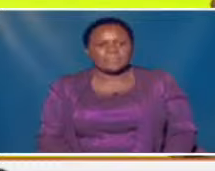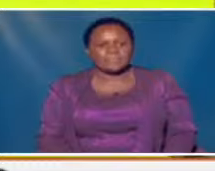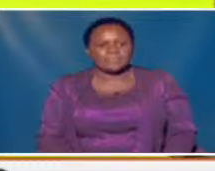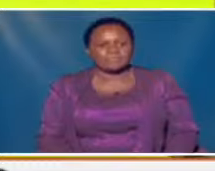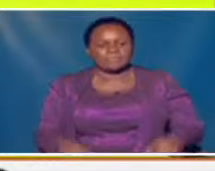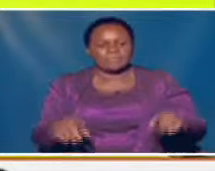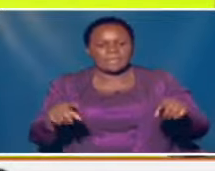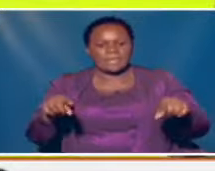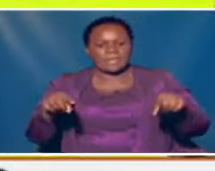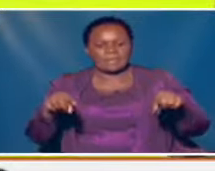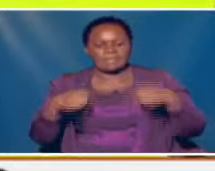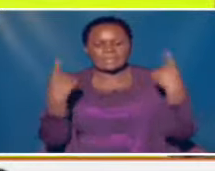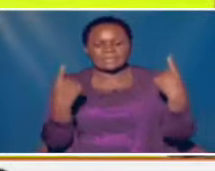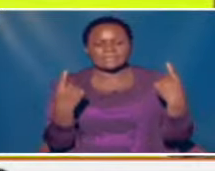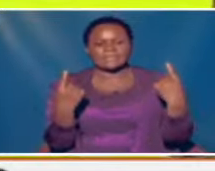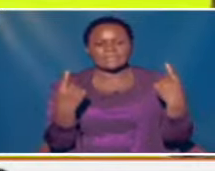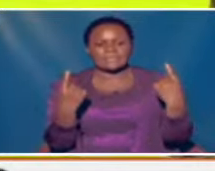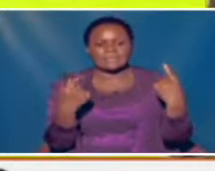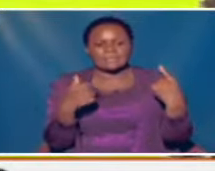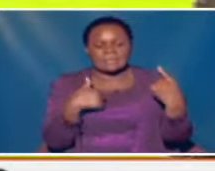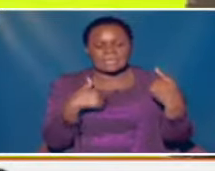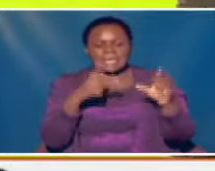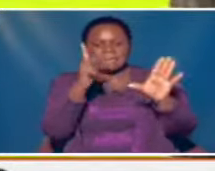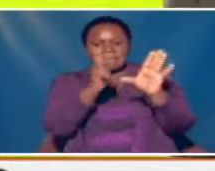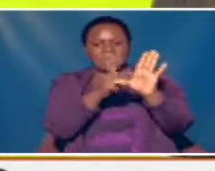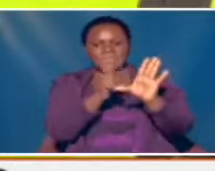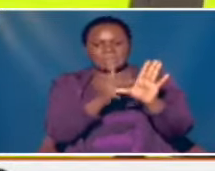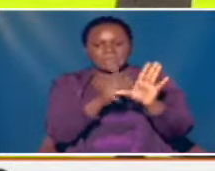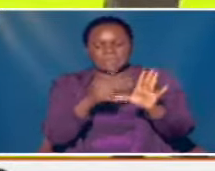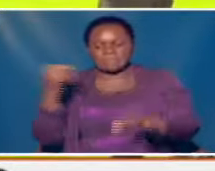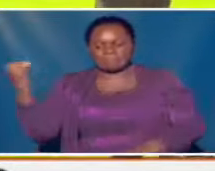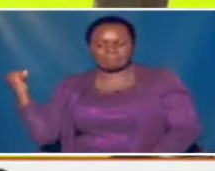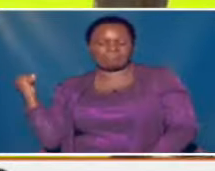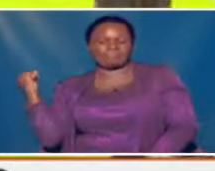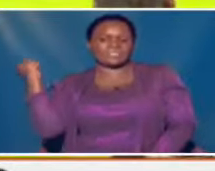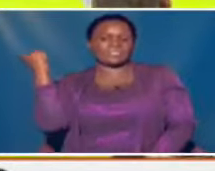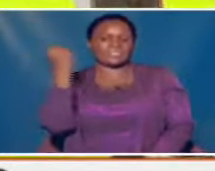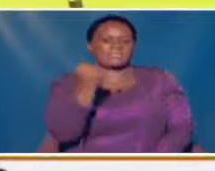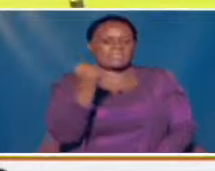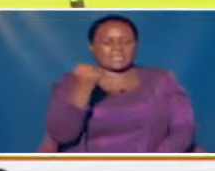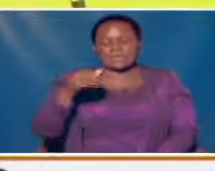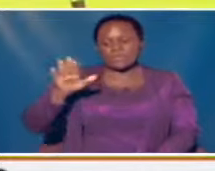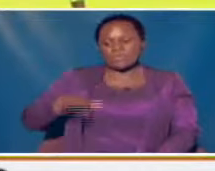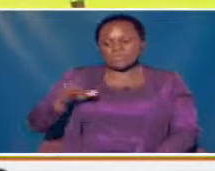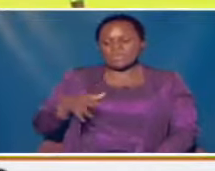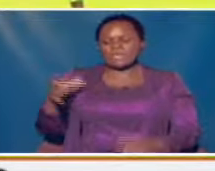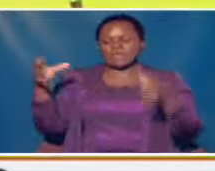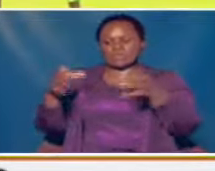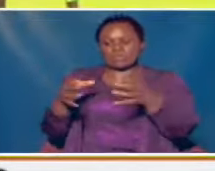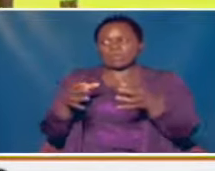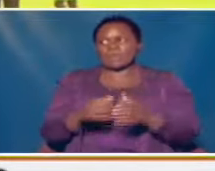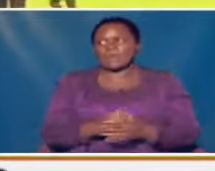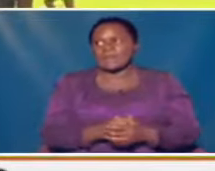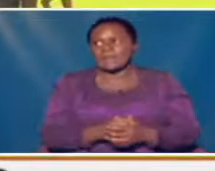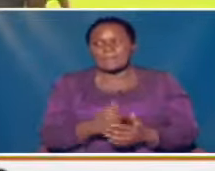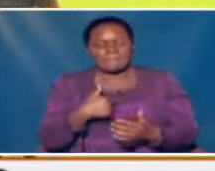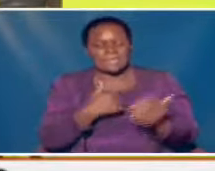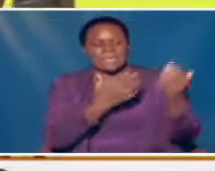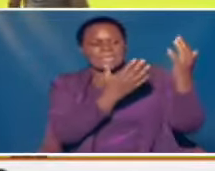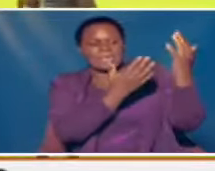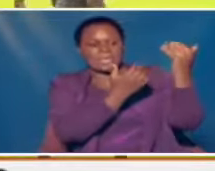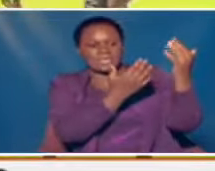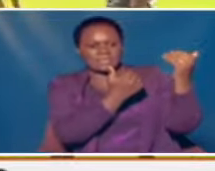The event yenye nime participate ni javelin women's. I'm